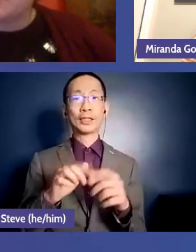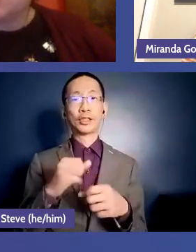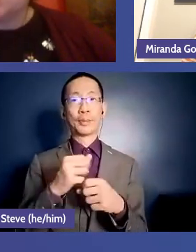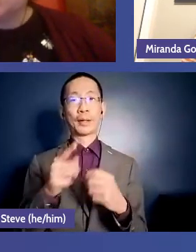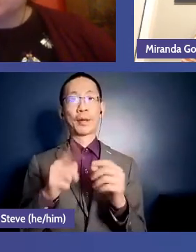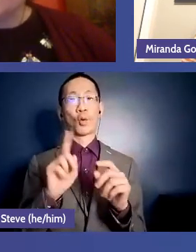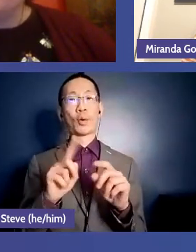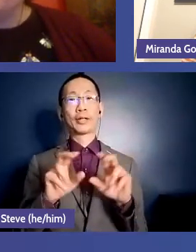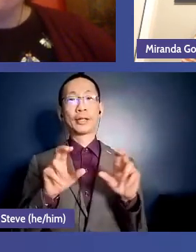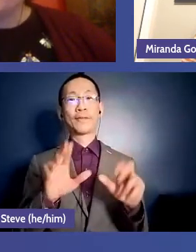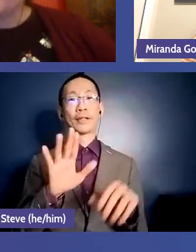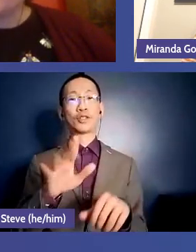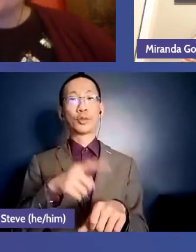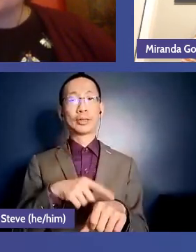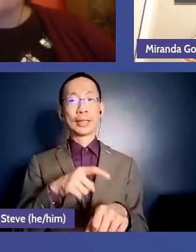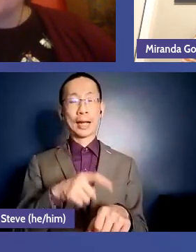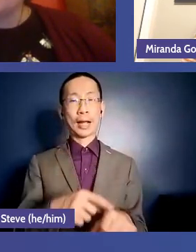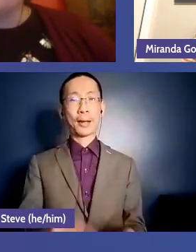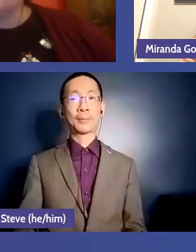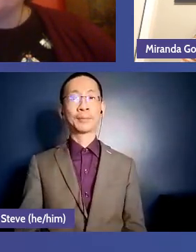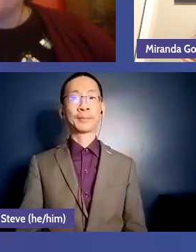your time.